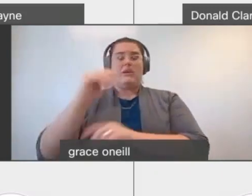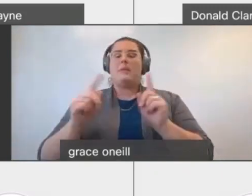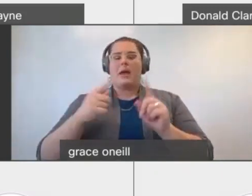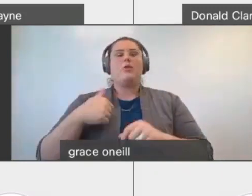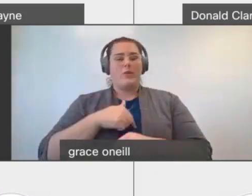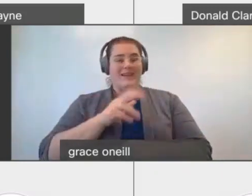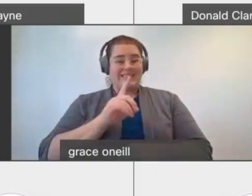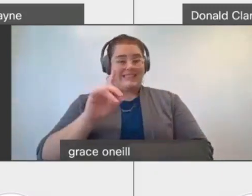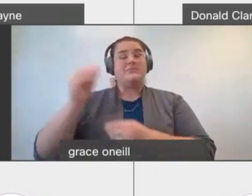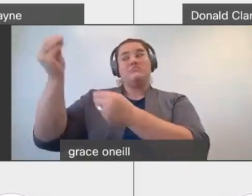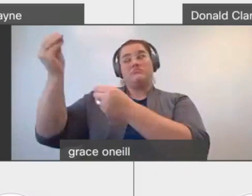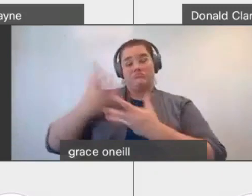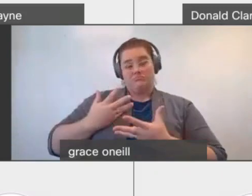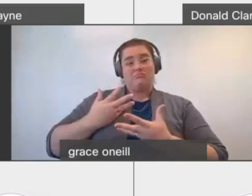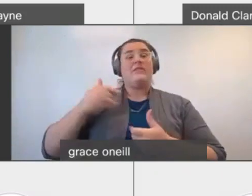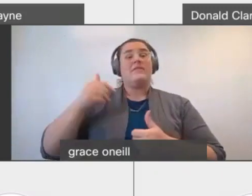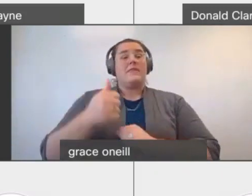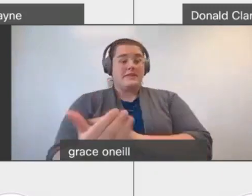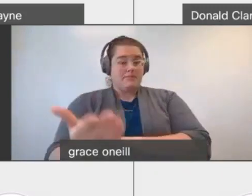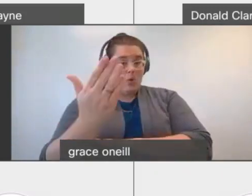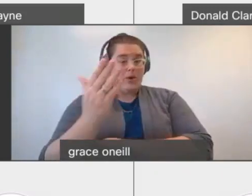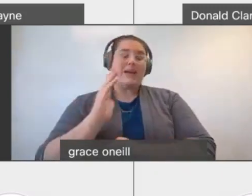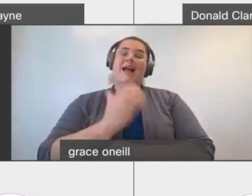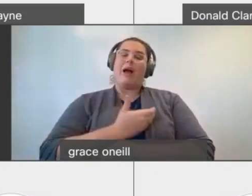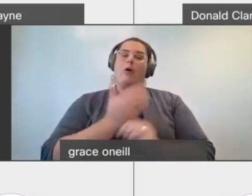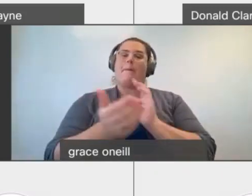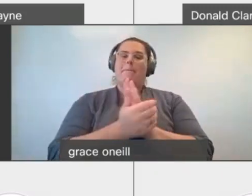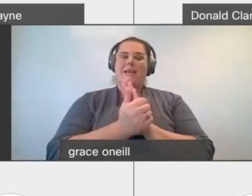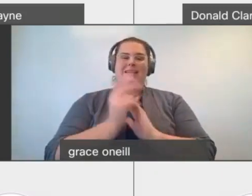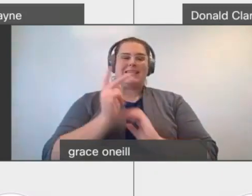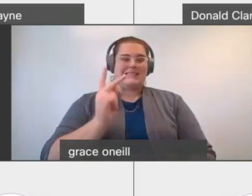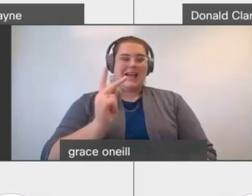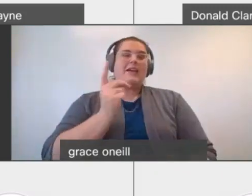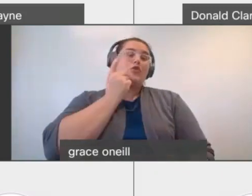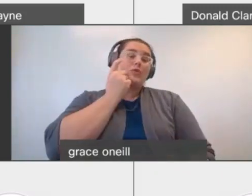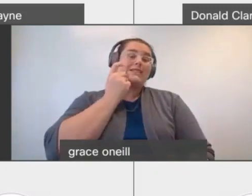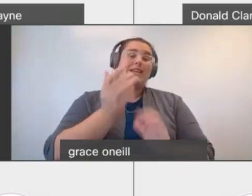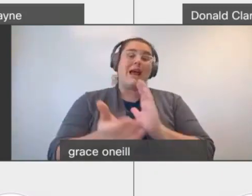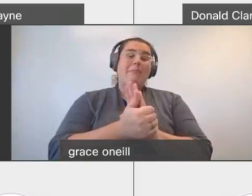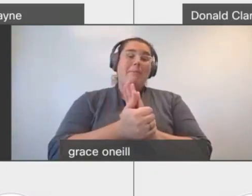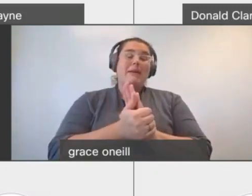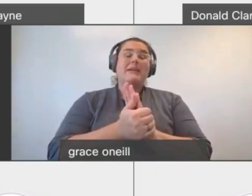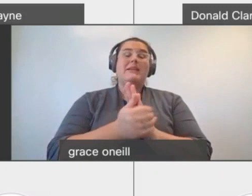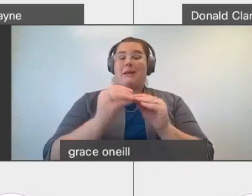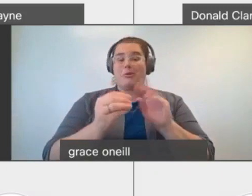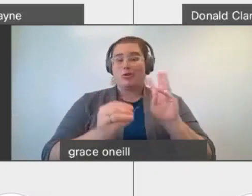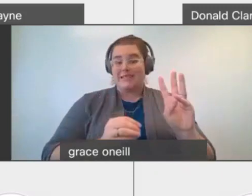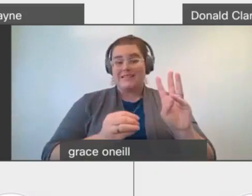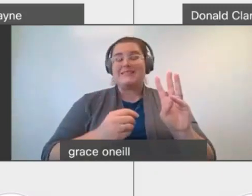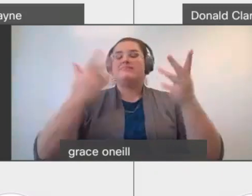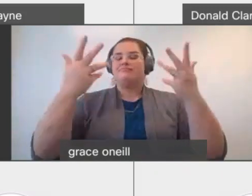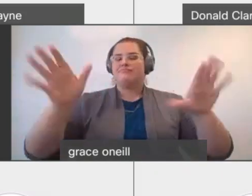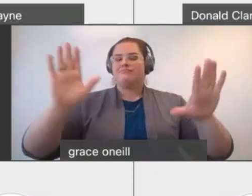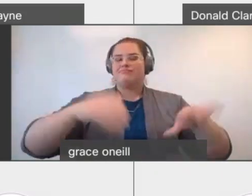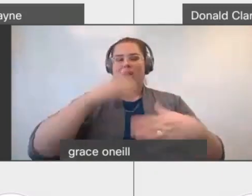this morning that our Appendix K has been approved. Our most recent amendment, which would be number 6, has been approved.